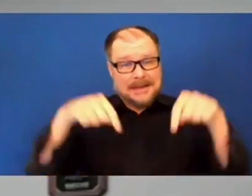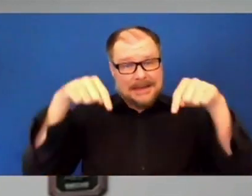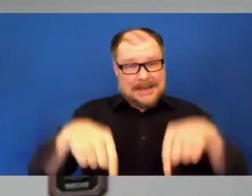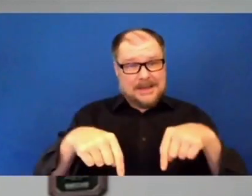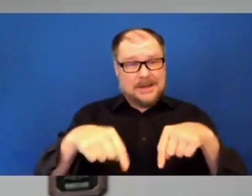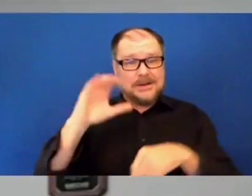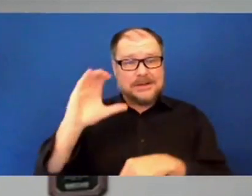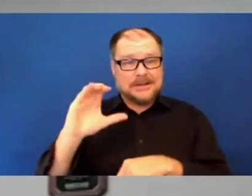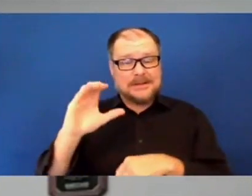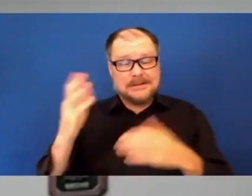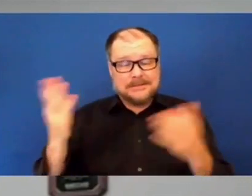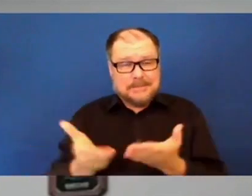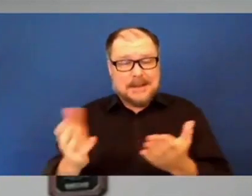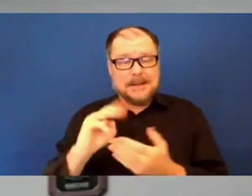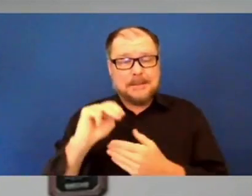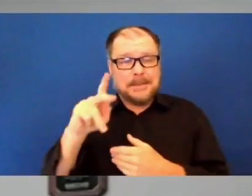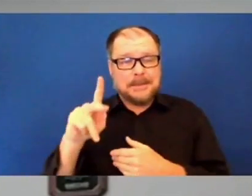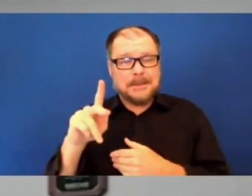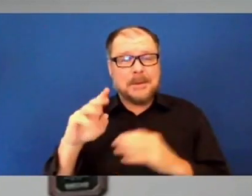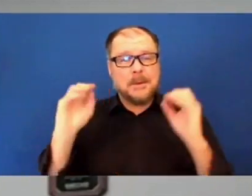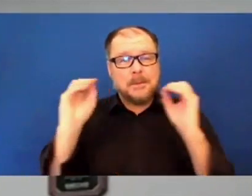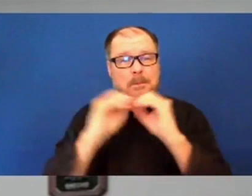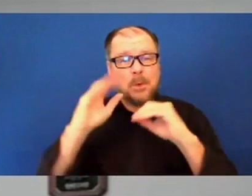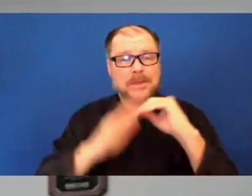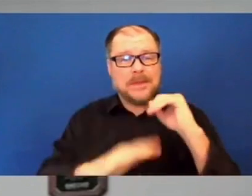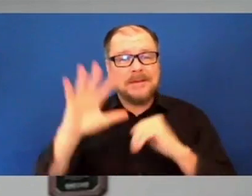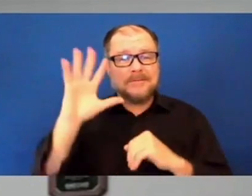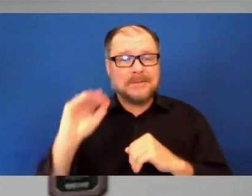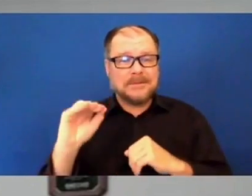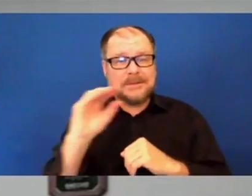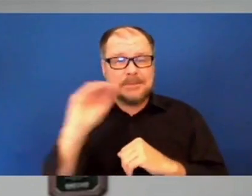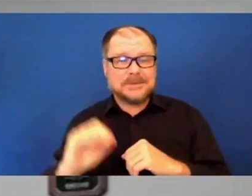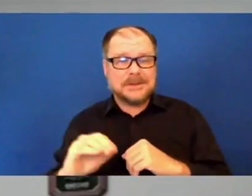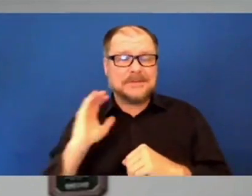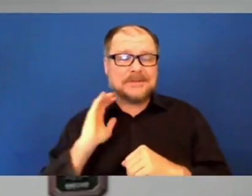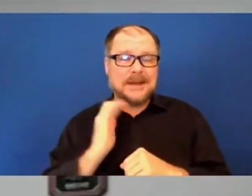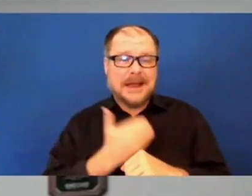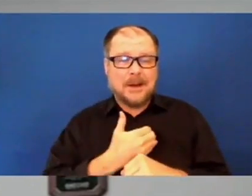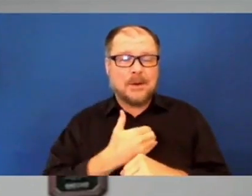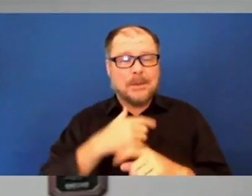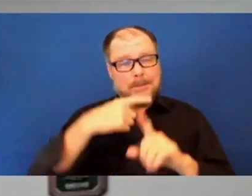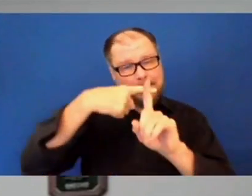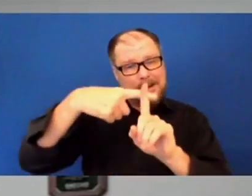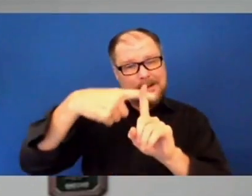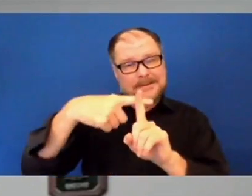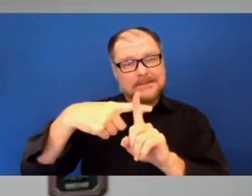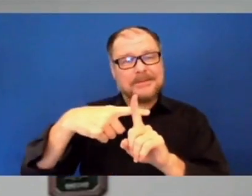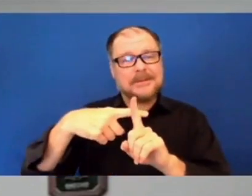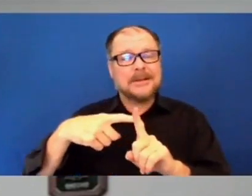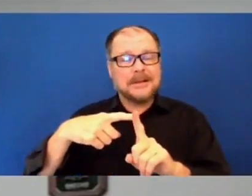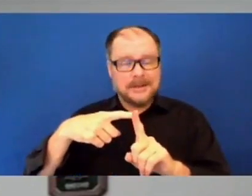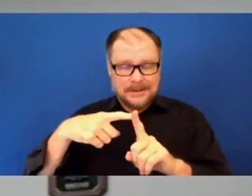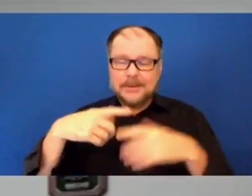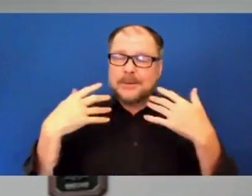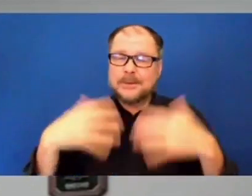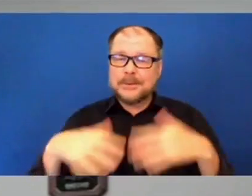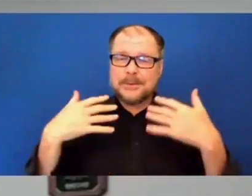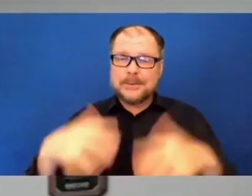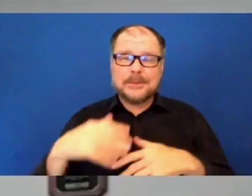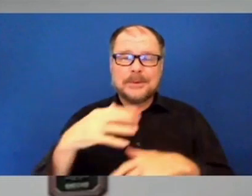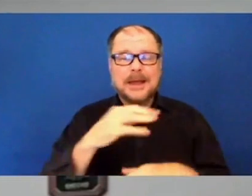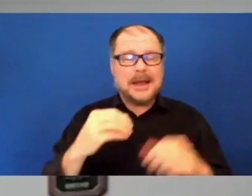seeing greater than 50% of our cases in our 18 to 39 year olds in this county. And right now, in the 18